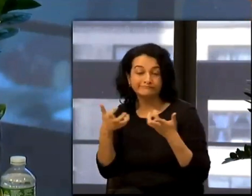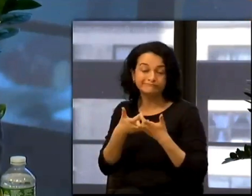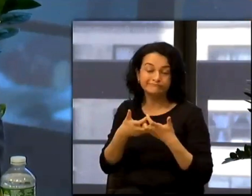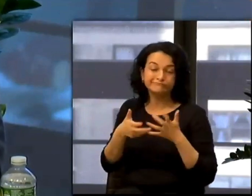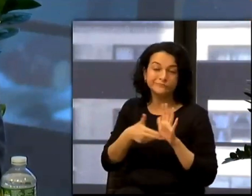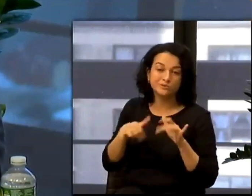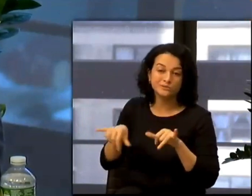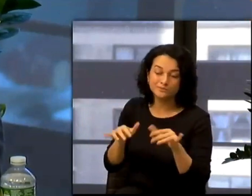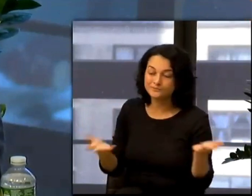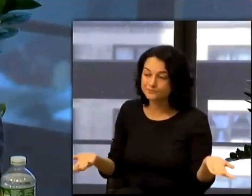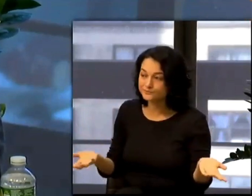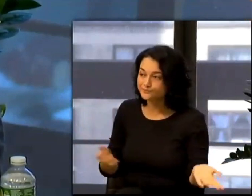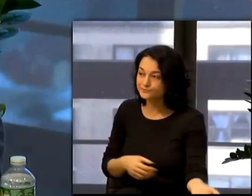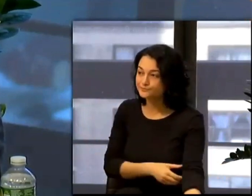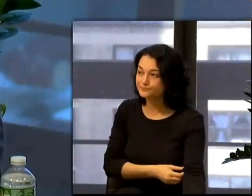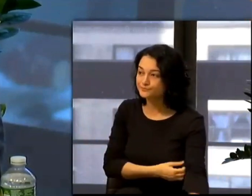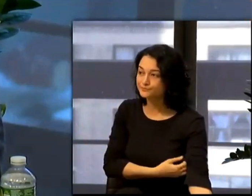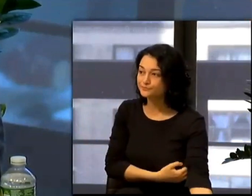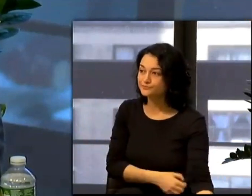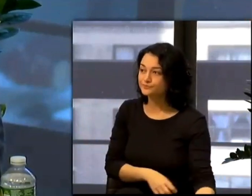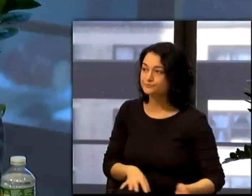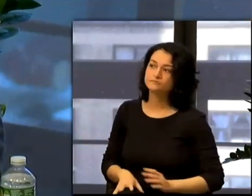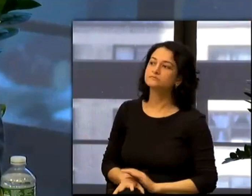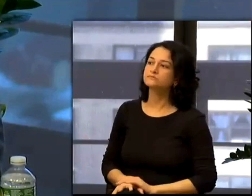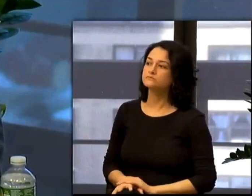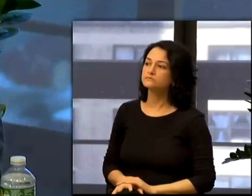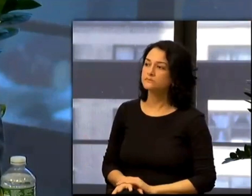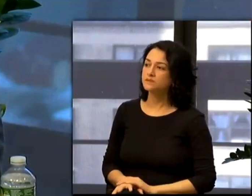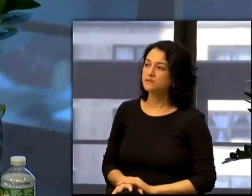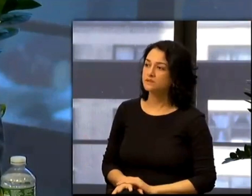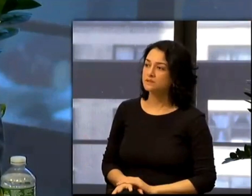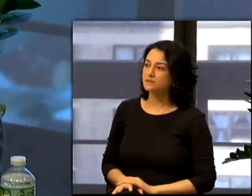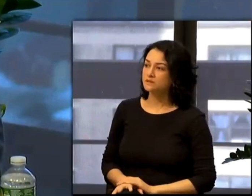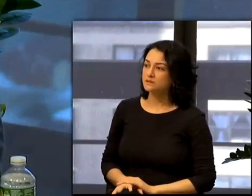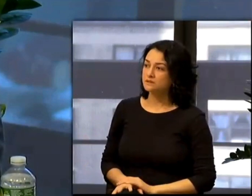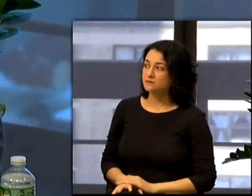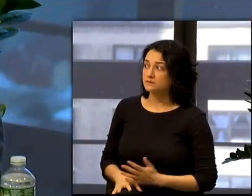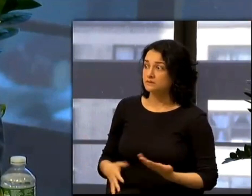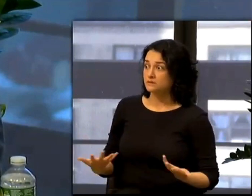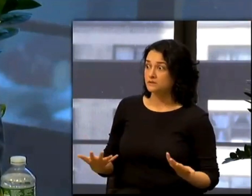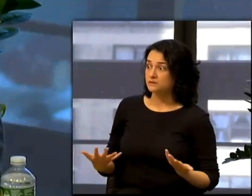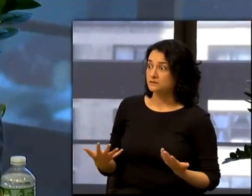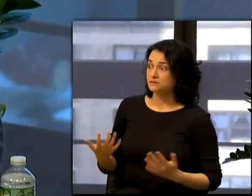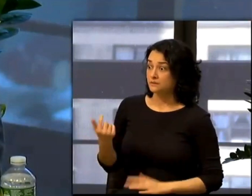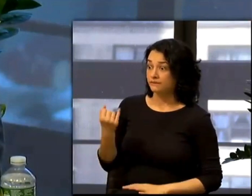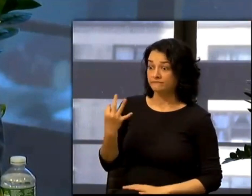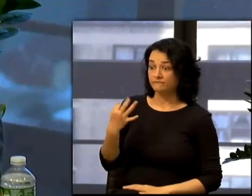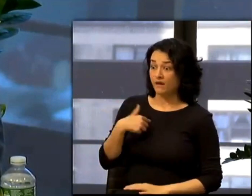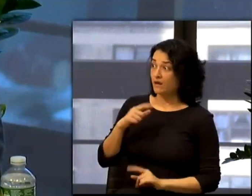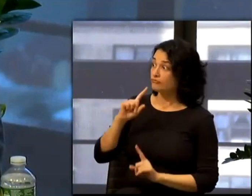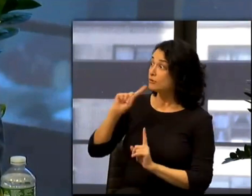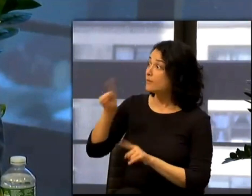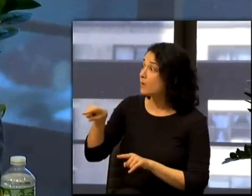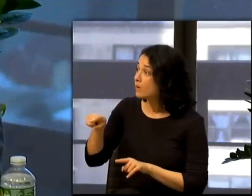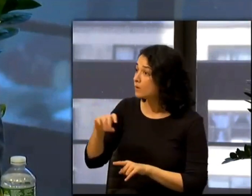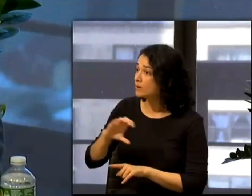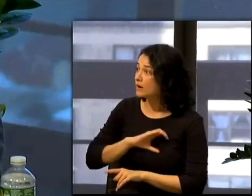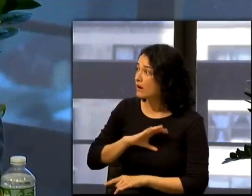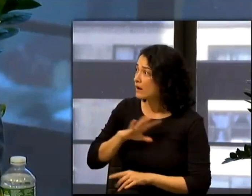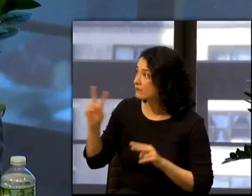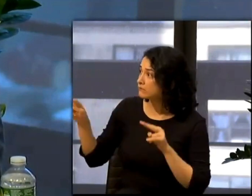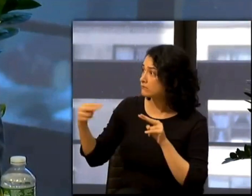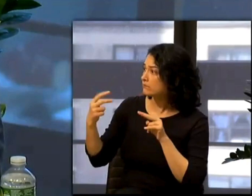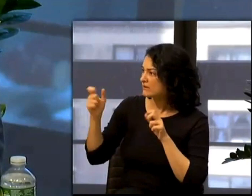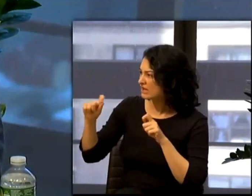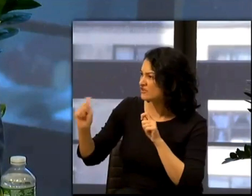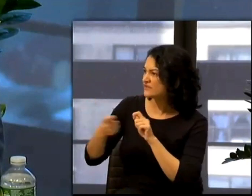additionally, even in some respects by law enforcement. So I raised this particular